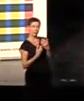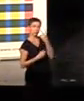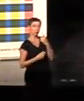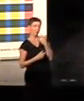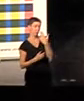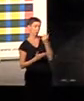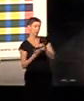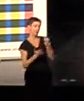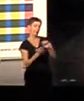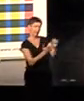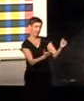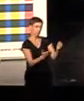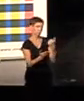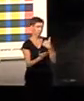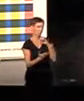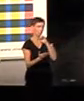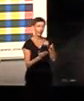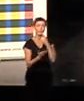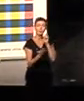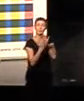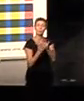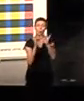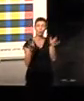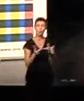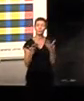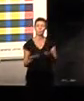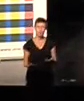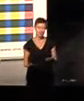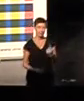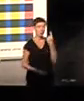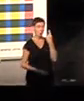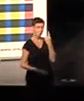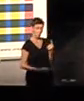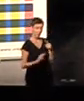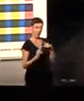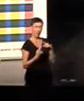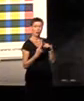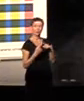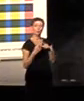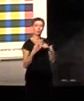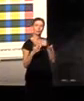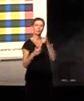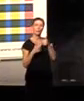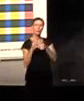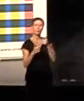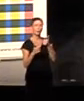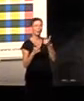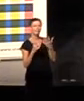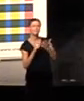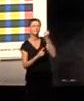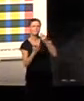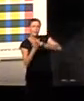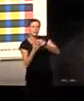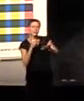that will be put online to day one is de popular fond finder en up date of